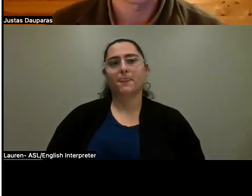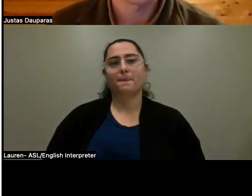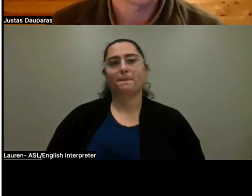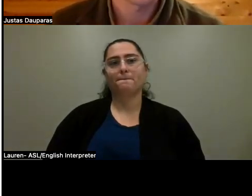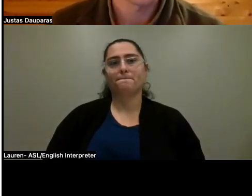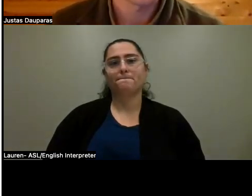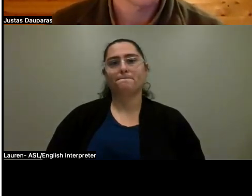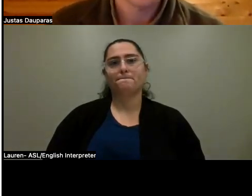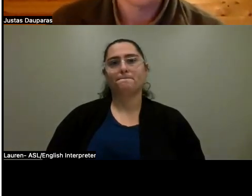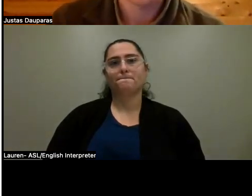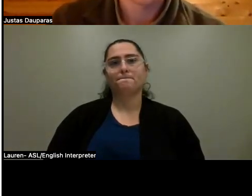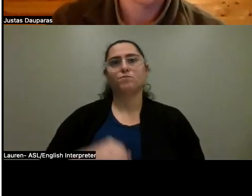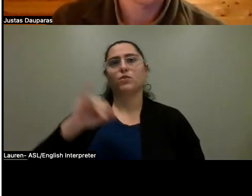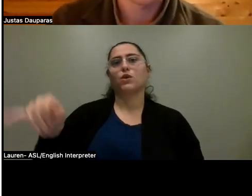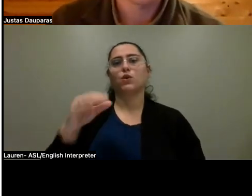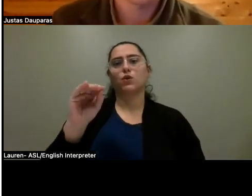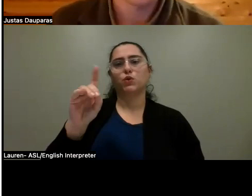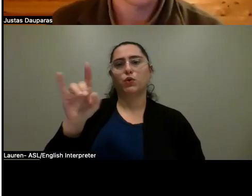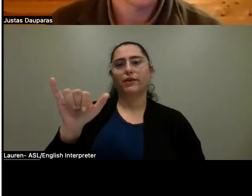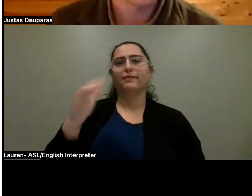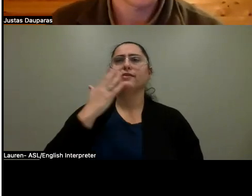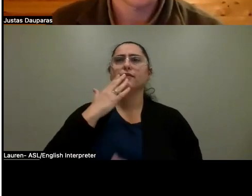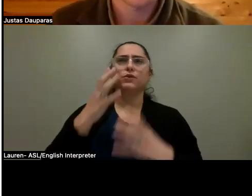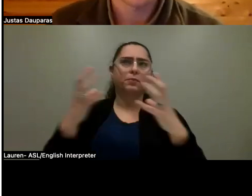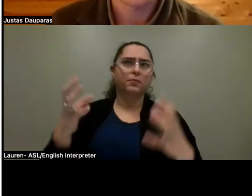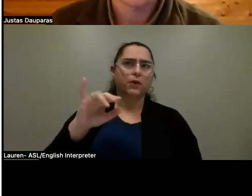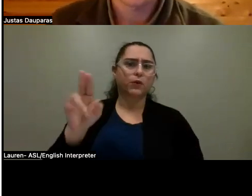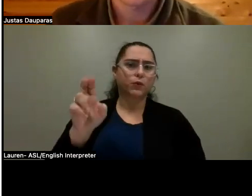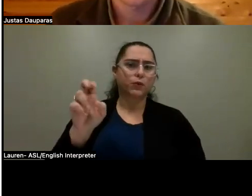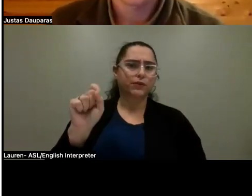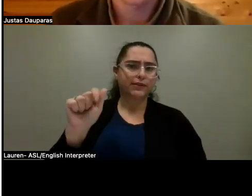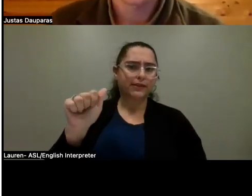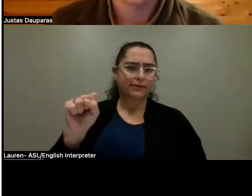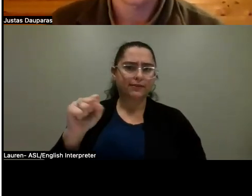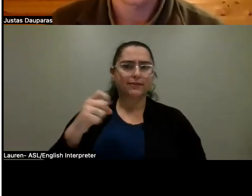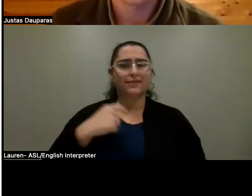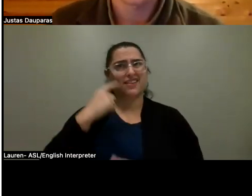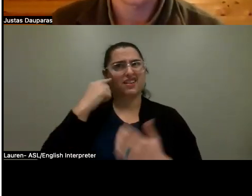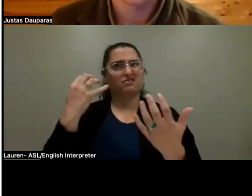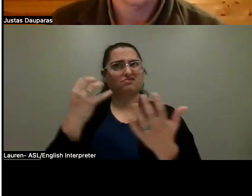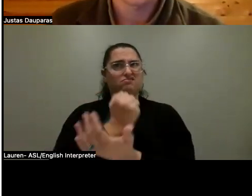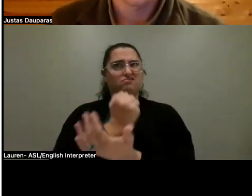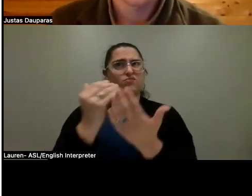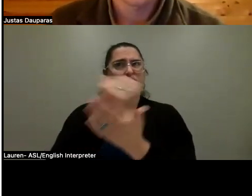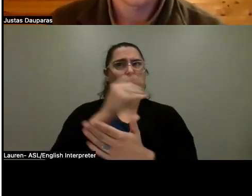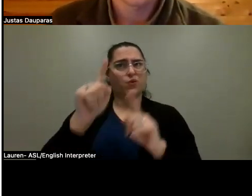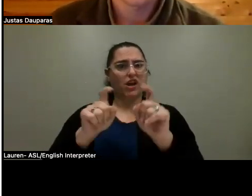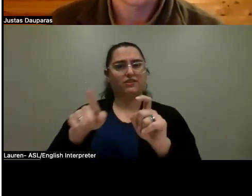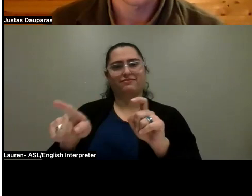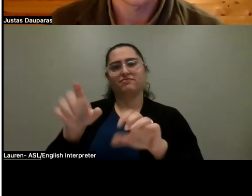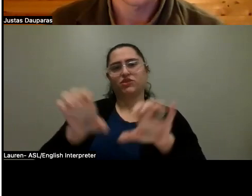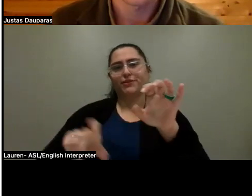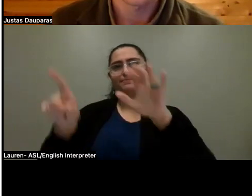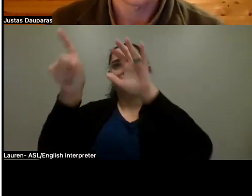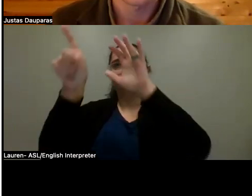Great, thank you so much, Justas. I think we can go over the questions in the order that they appear in the chat, so we